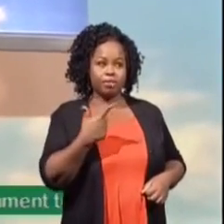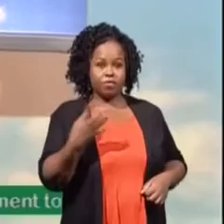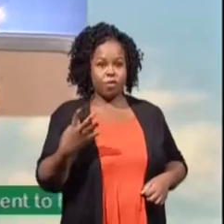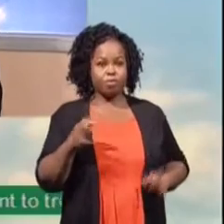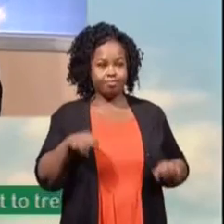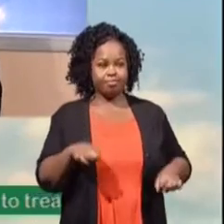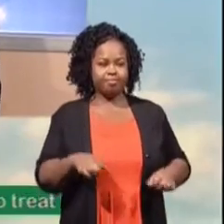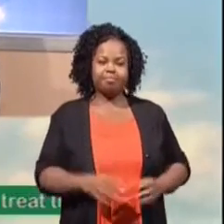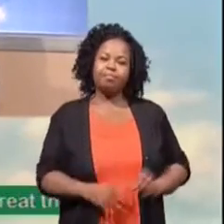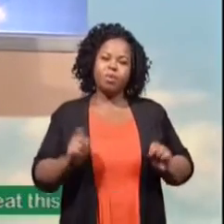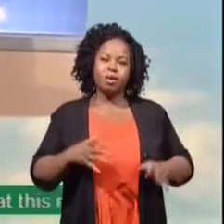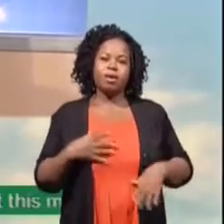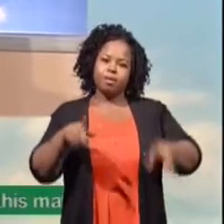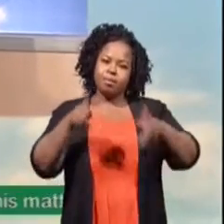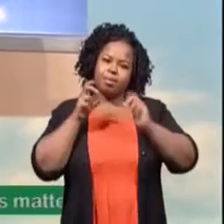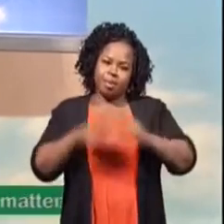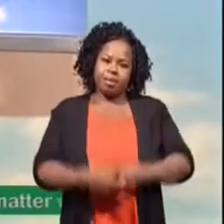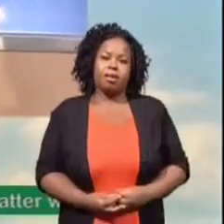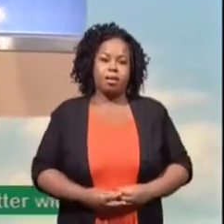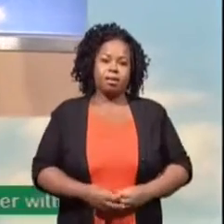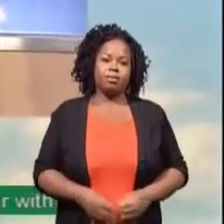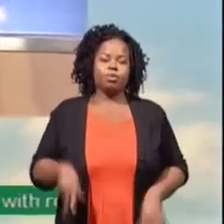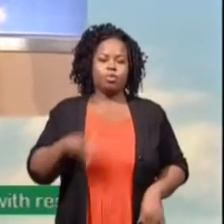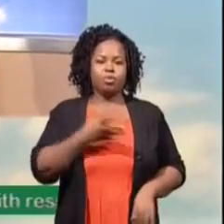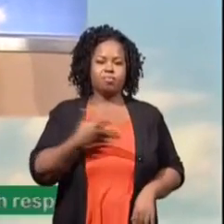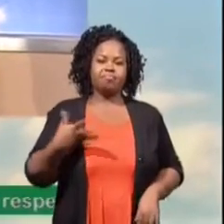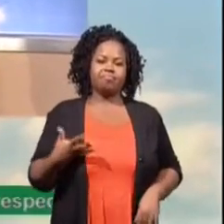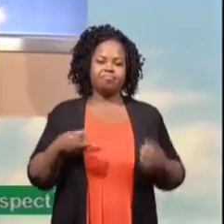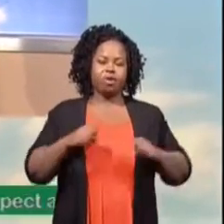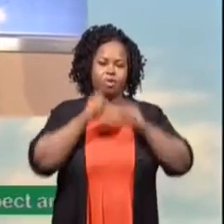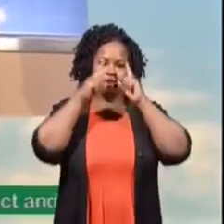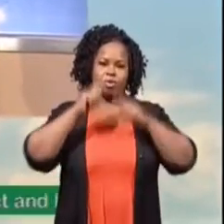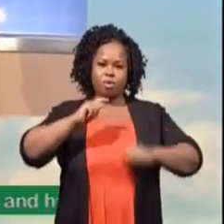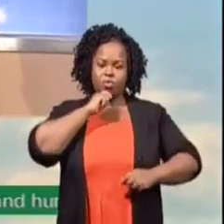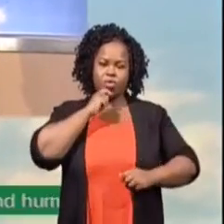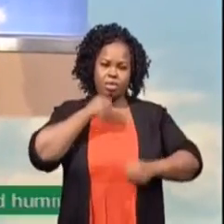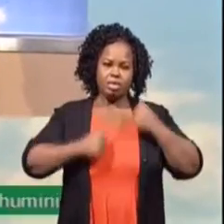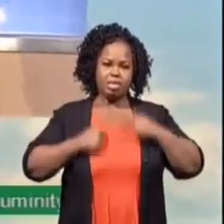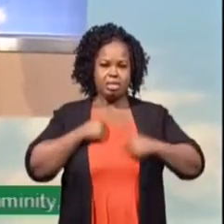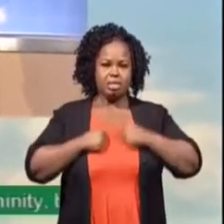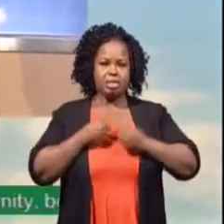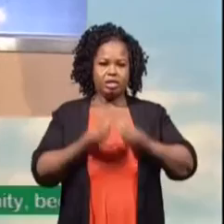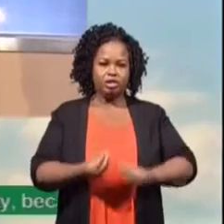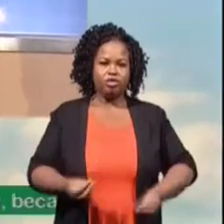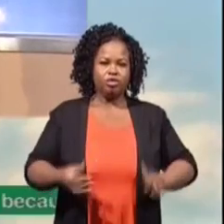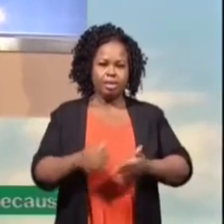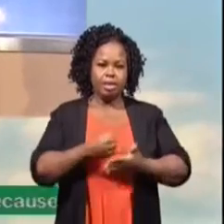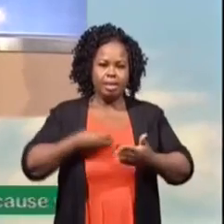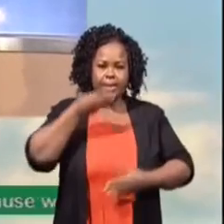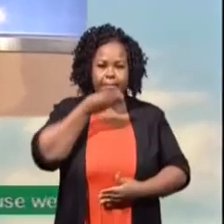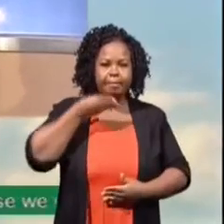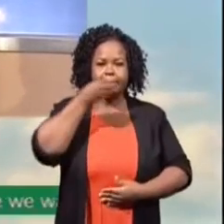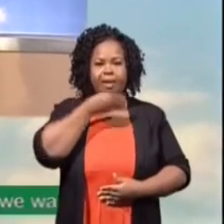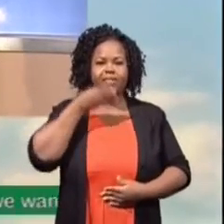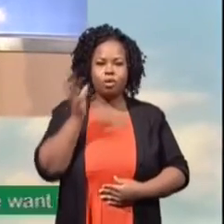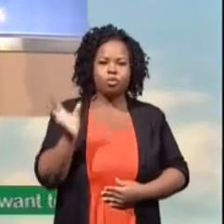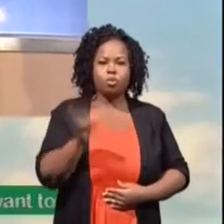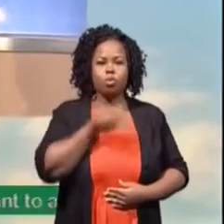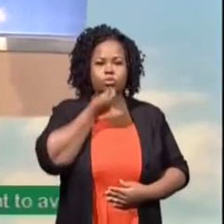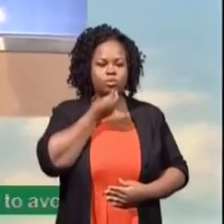012-342-1674. Yes. All right, cool. Mamela ke mndasekhaya umama uyavuka ekuseni avasa abantwana because baza esikolweni andithi awugqiba enza ibreakfast kutye umntu